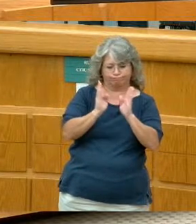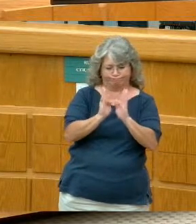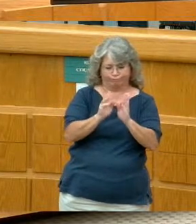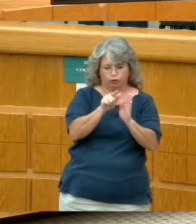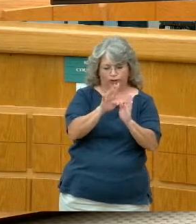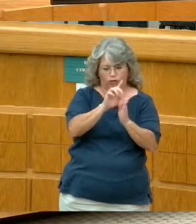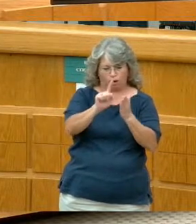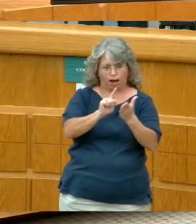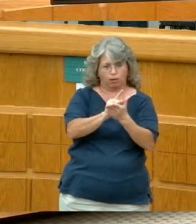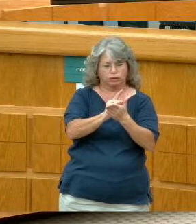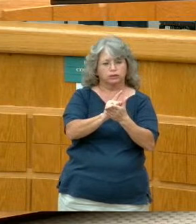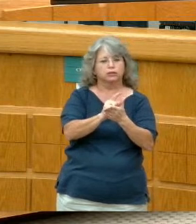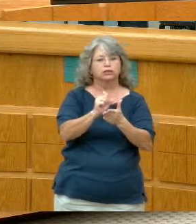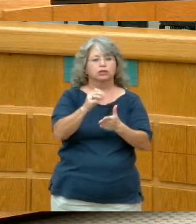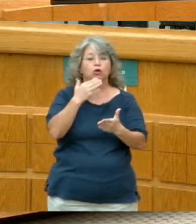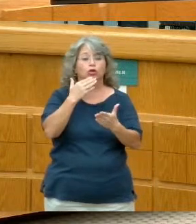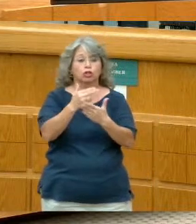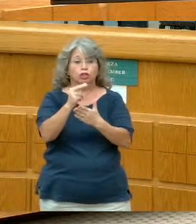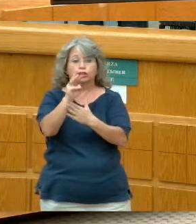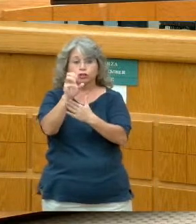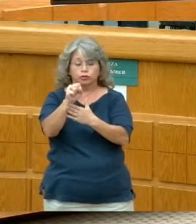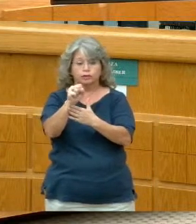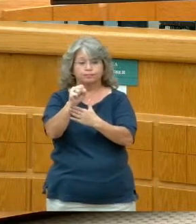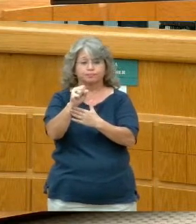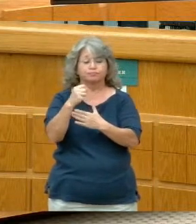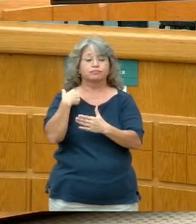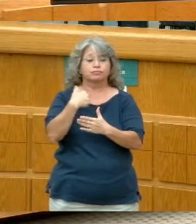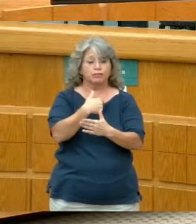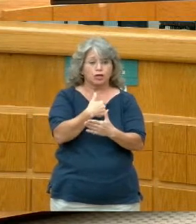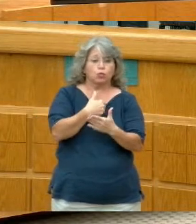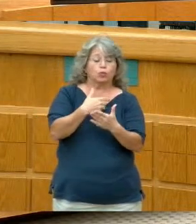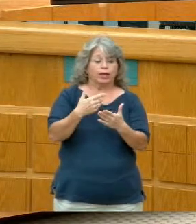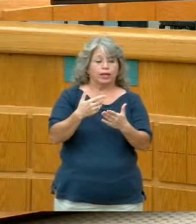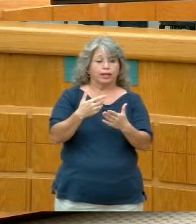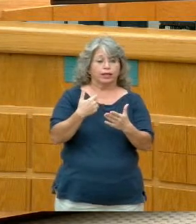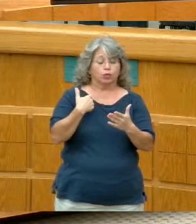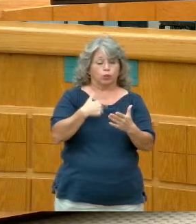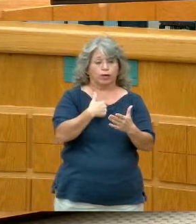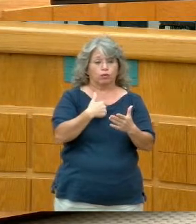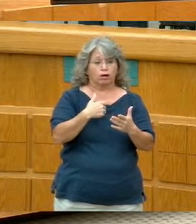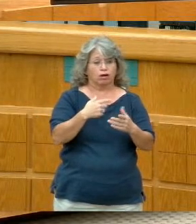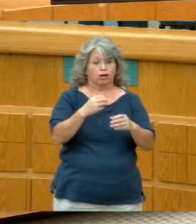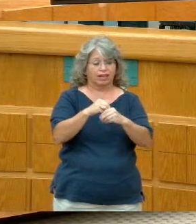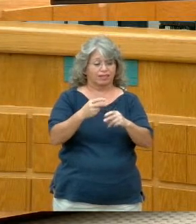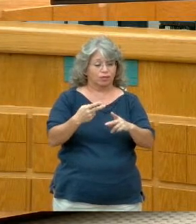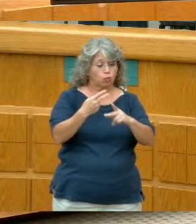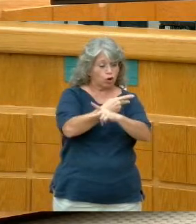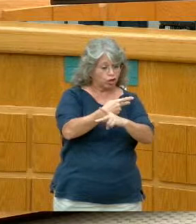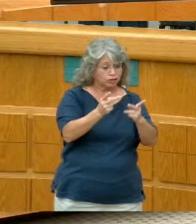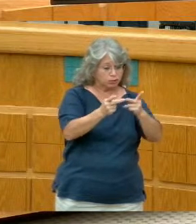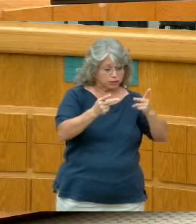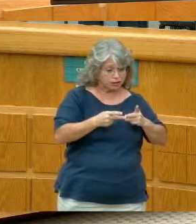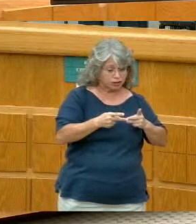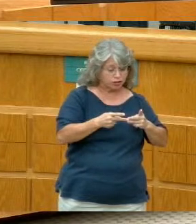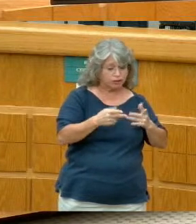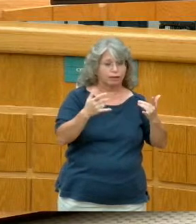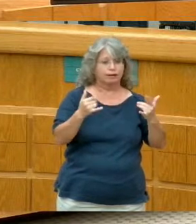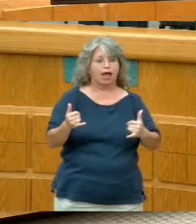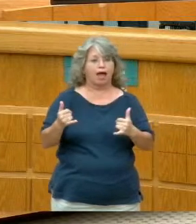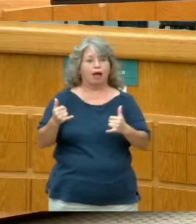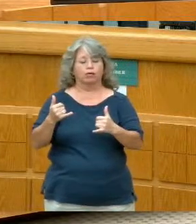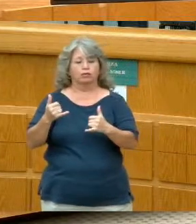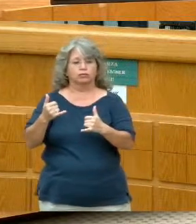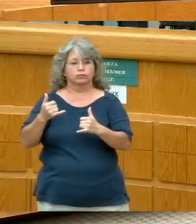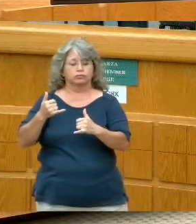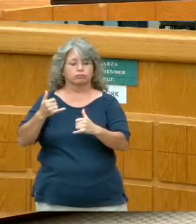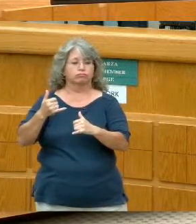And so here is the good news, is that we have gone from worst to first. We went from having the highest rate